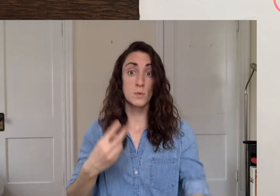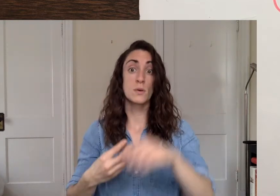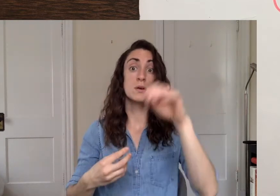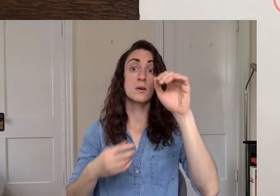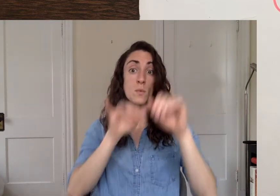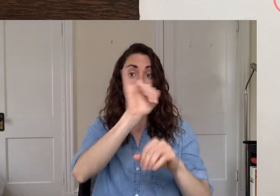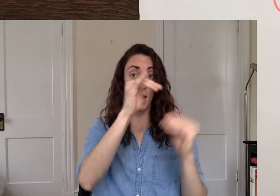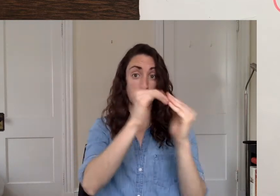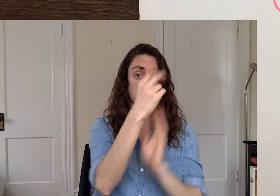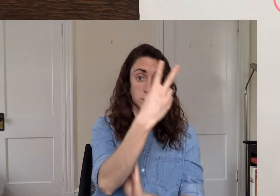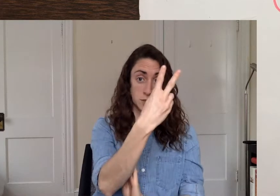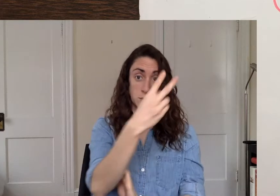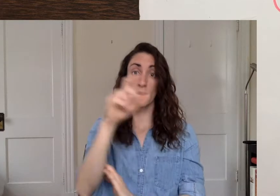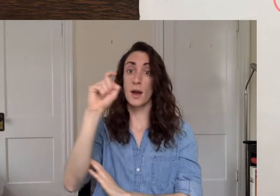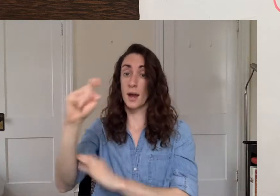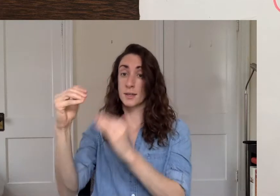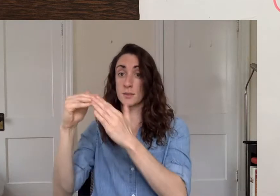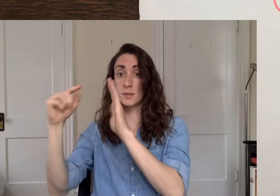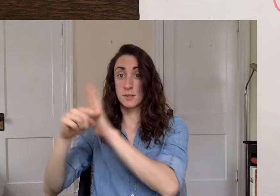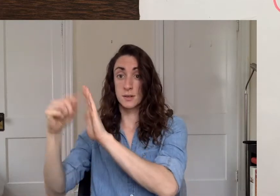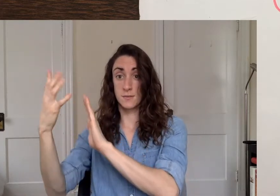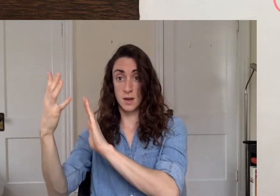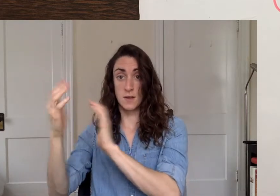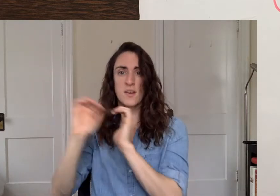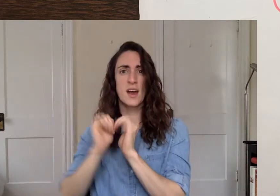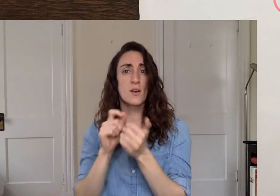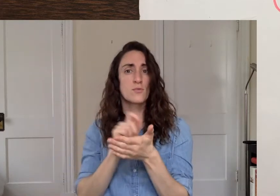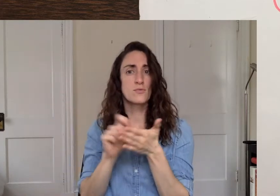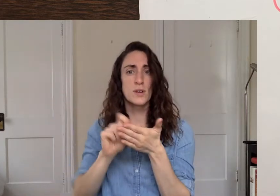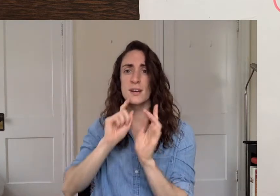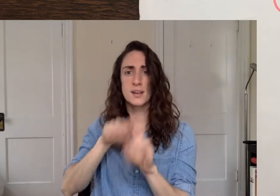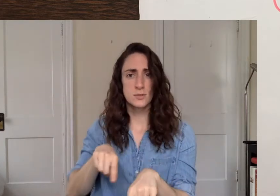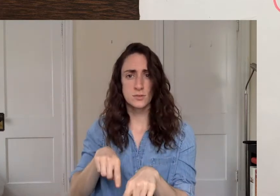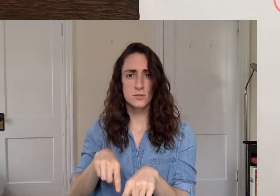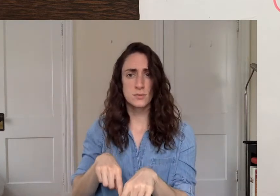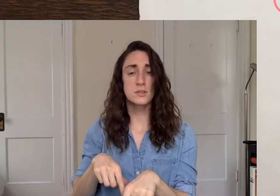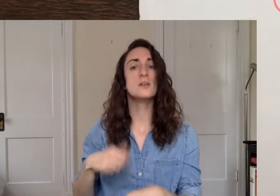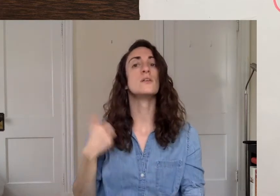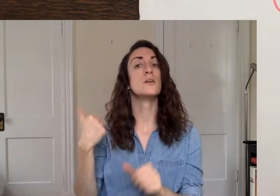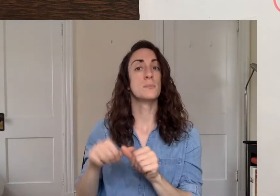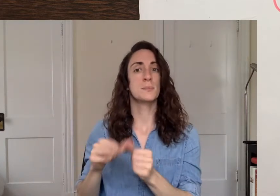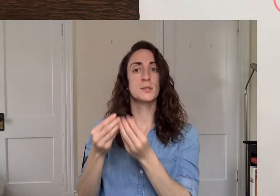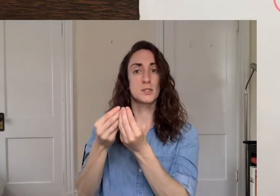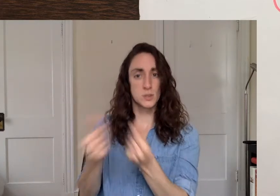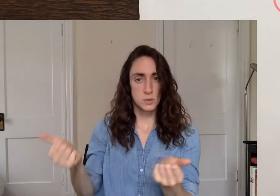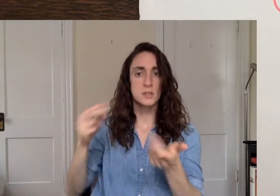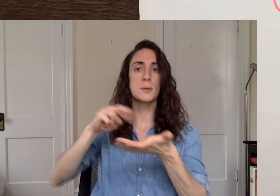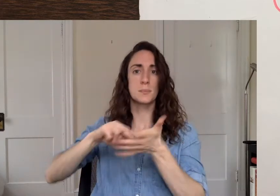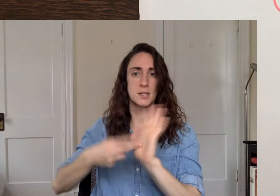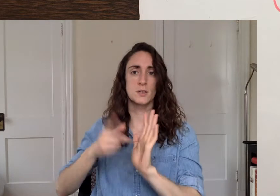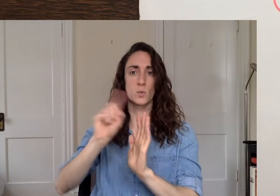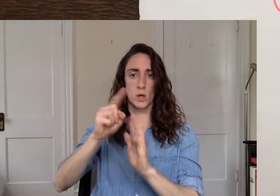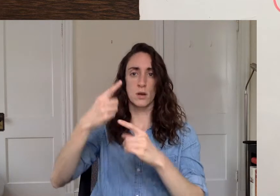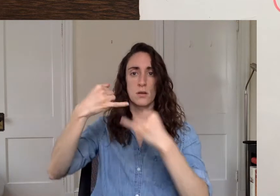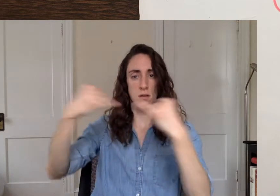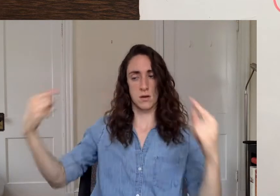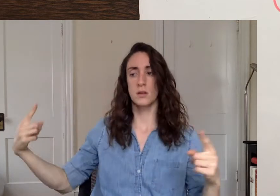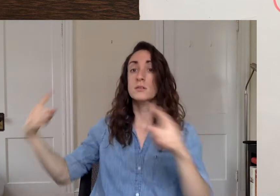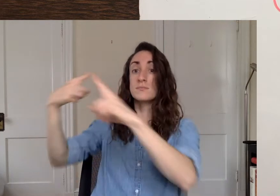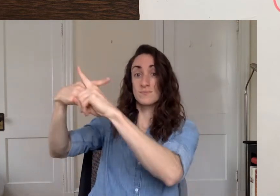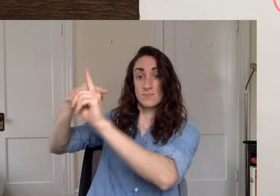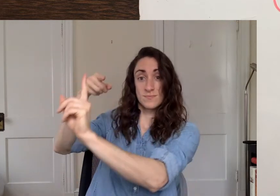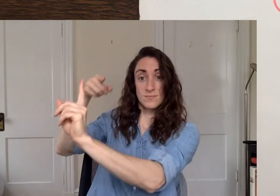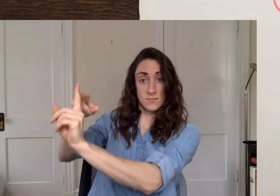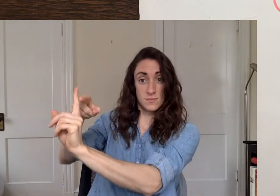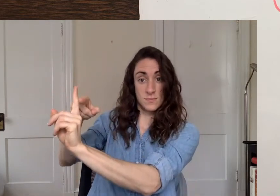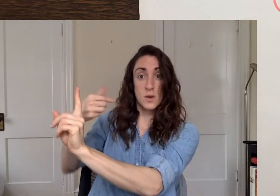Now we found x equals negative 5, so we've solved for x, we've solved for y. How do we write that answer? Remember that the solution of a system of